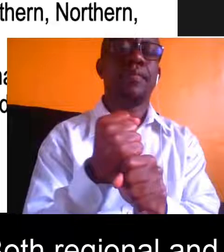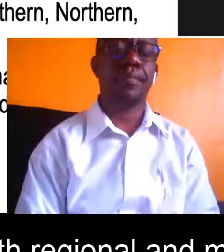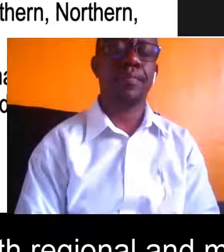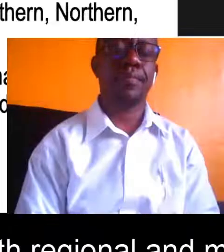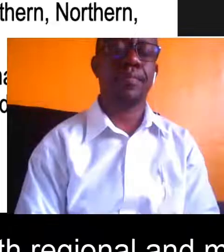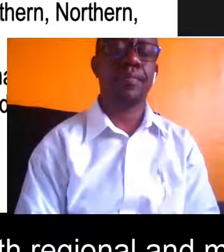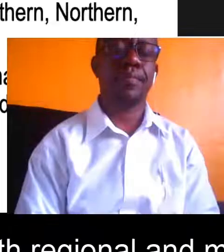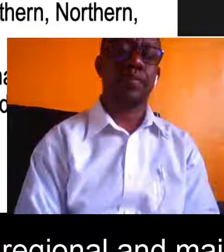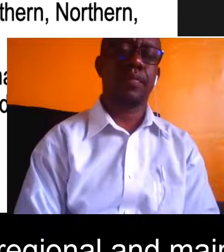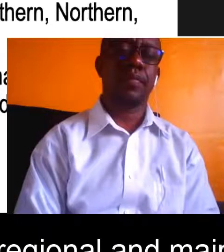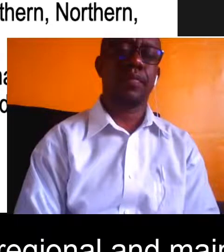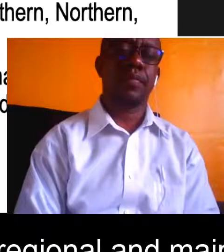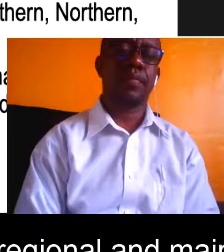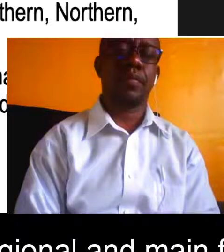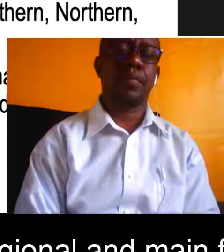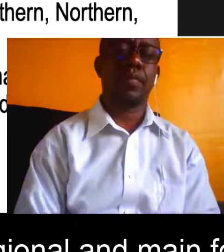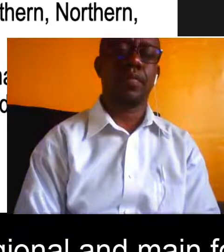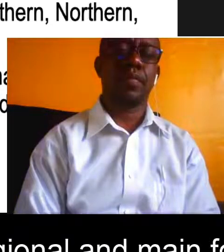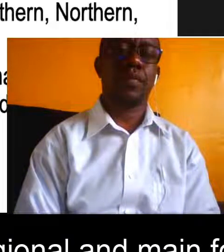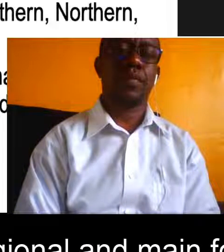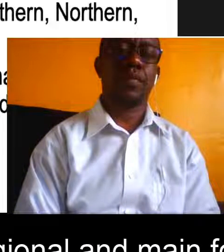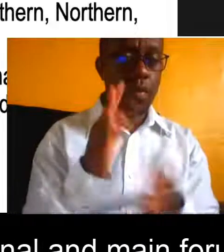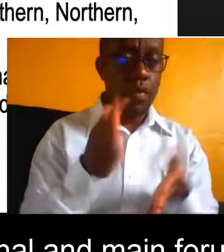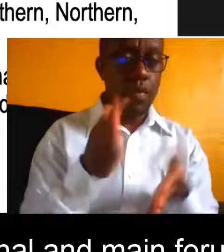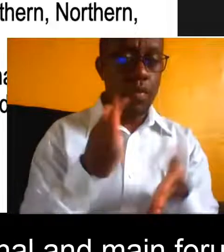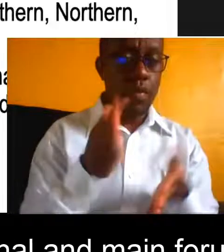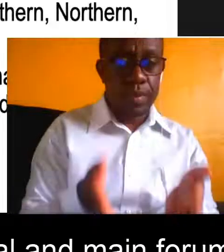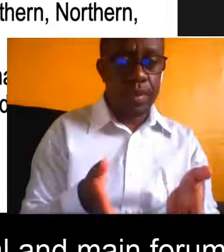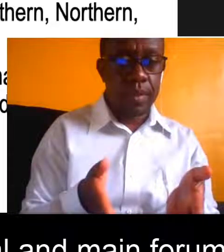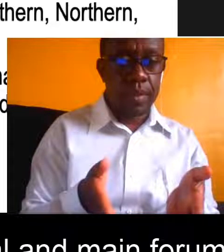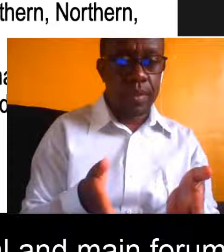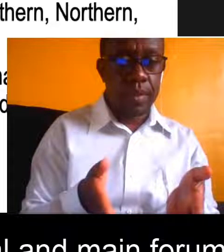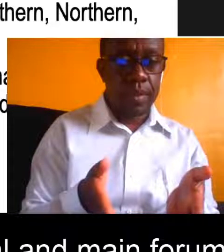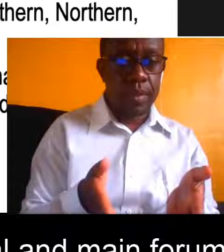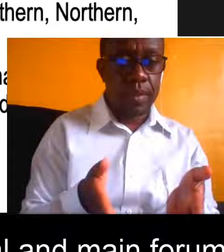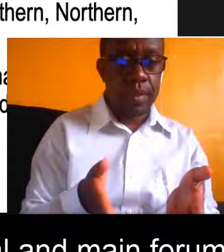Therefore, the objectives of the current CSO,